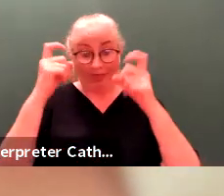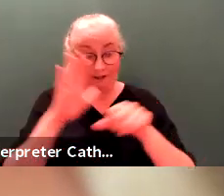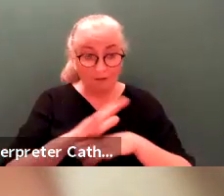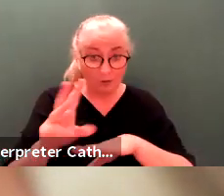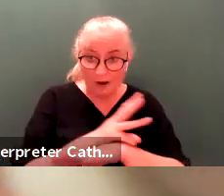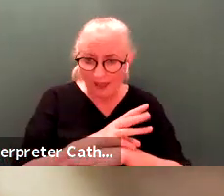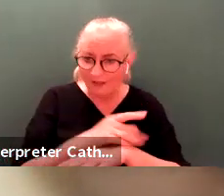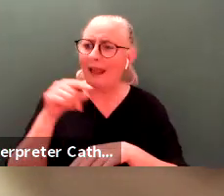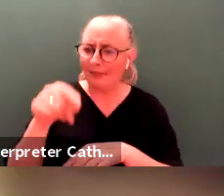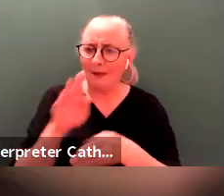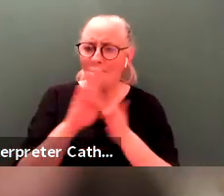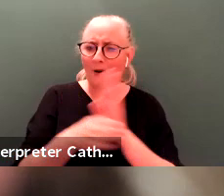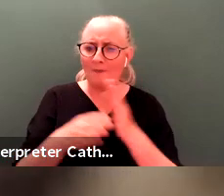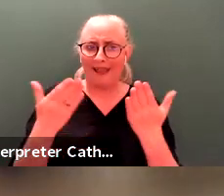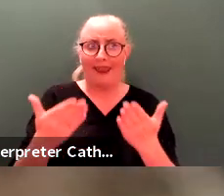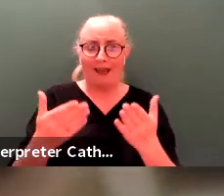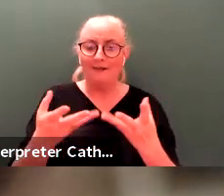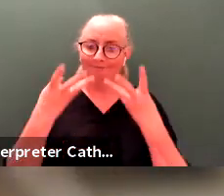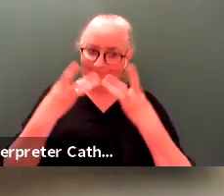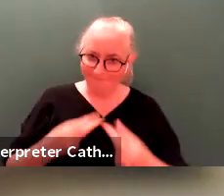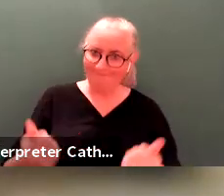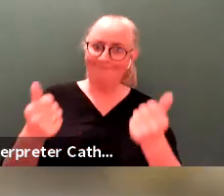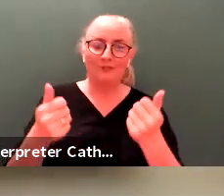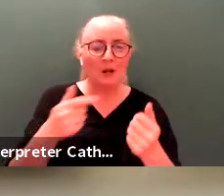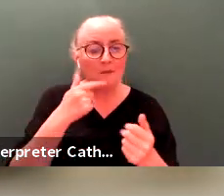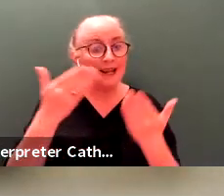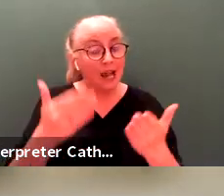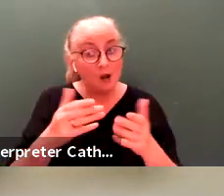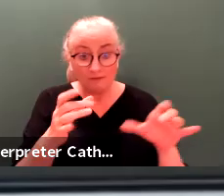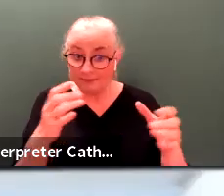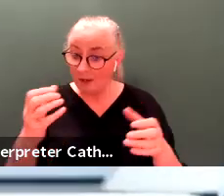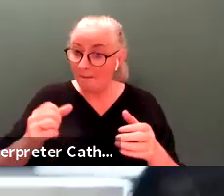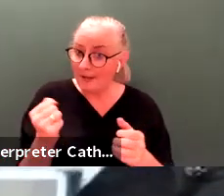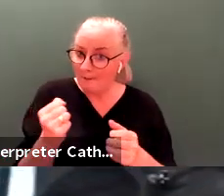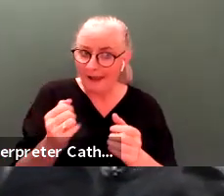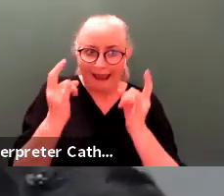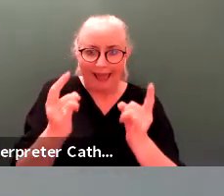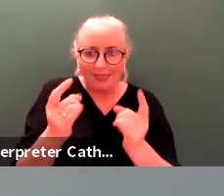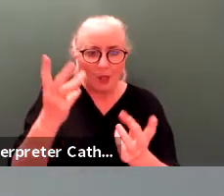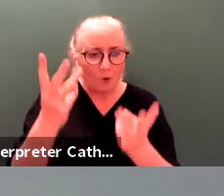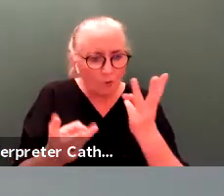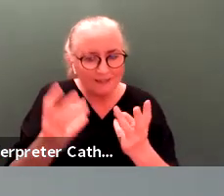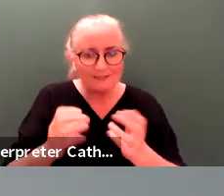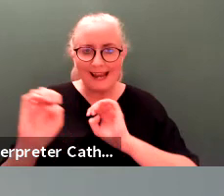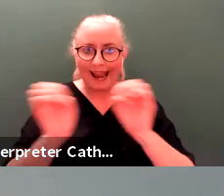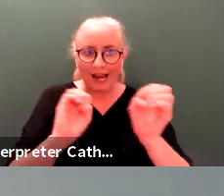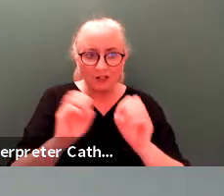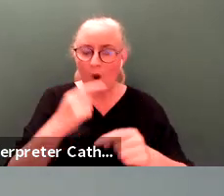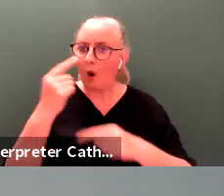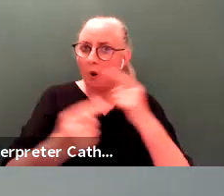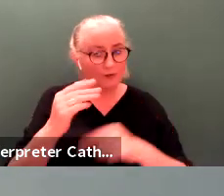and they're having a last fling now. For me, maintaining a healthy weight and getting enough exercise has always been a